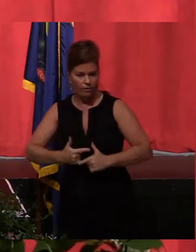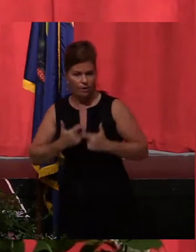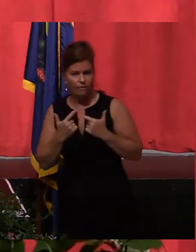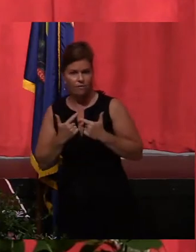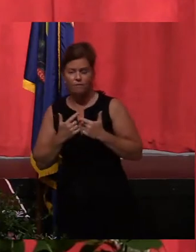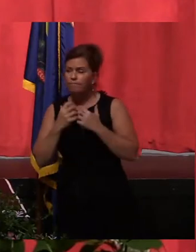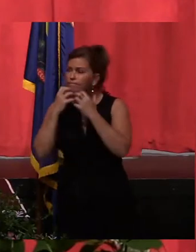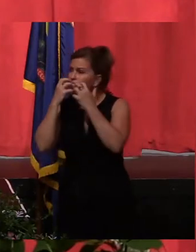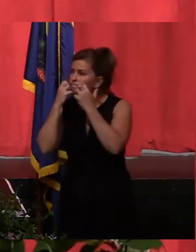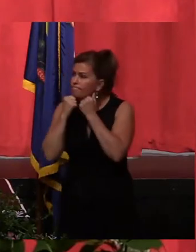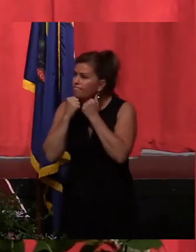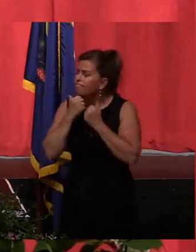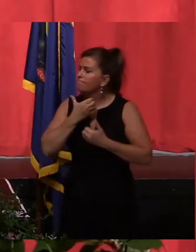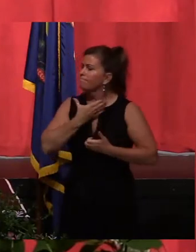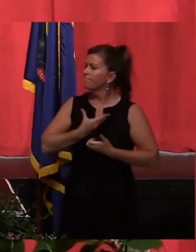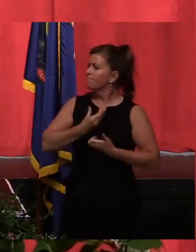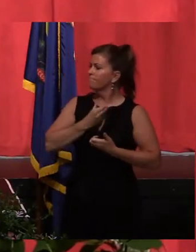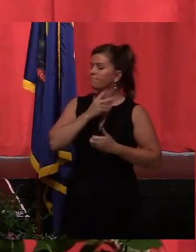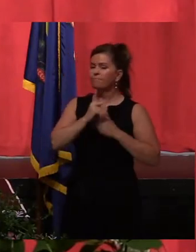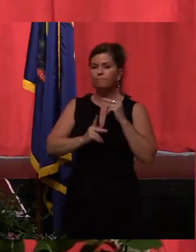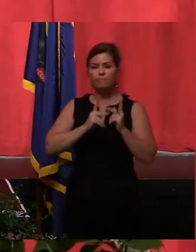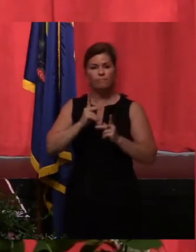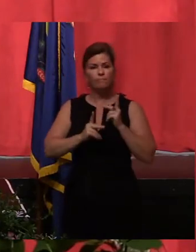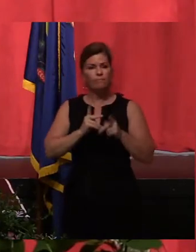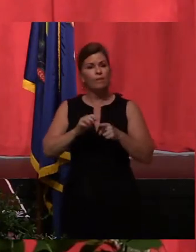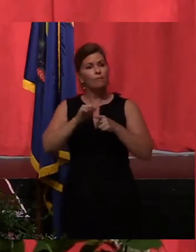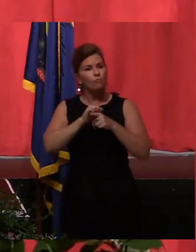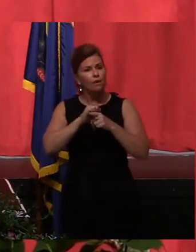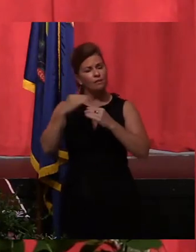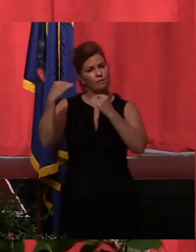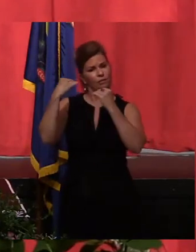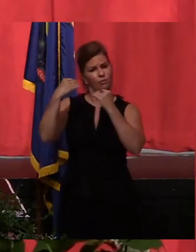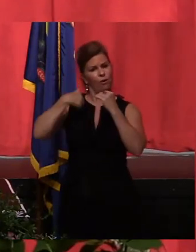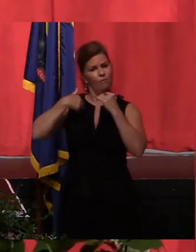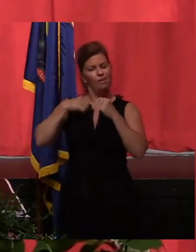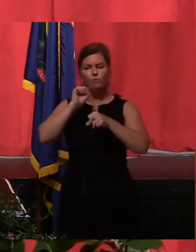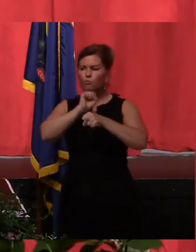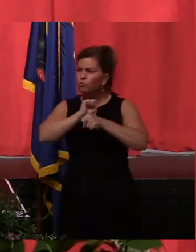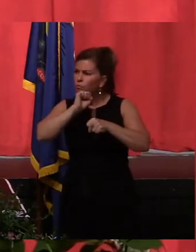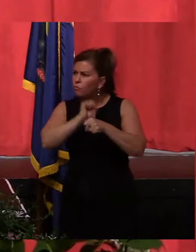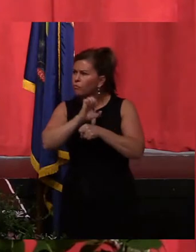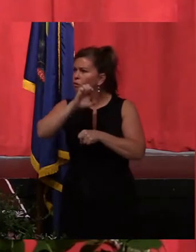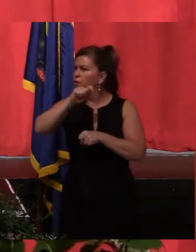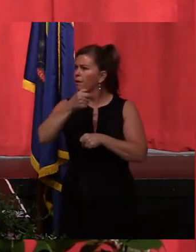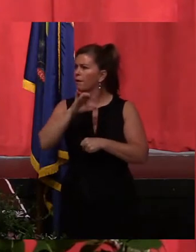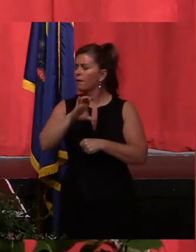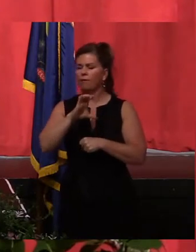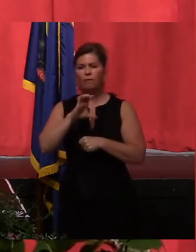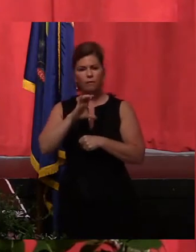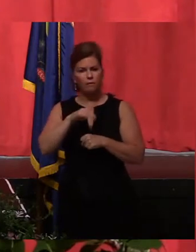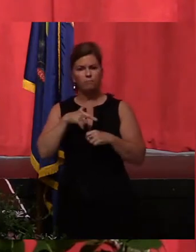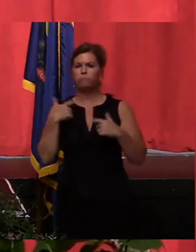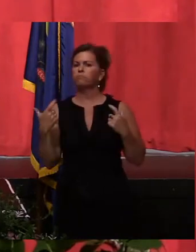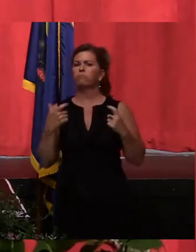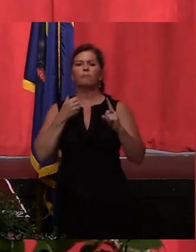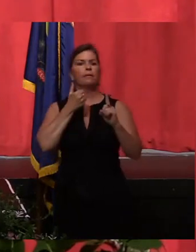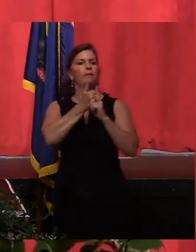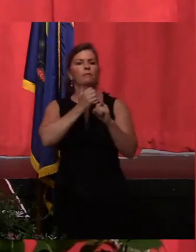compassionate people who practiced and instilled in me a work ethic that has had a major impact on my